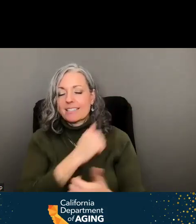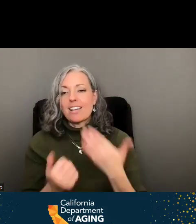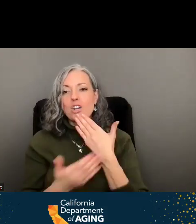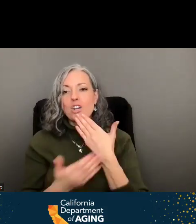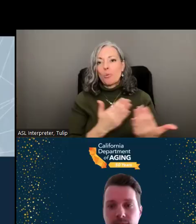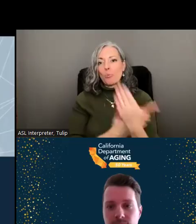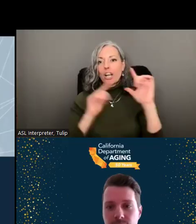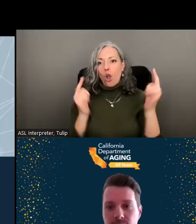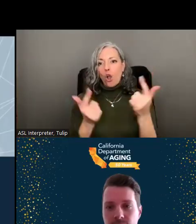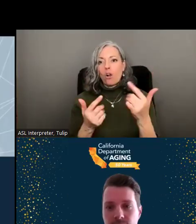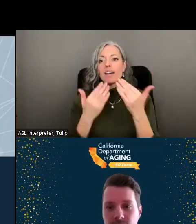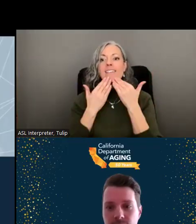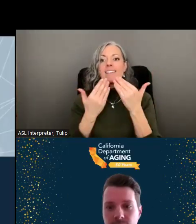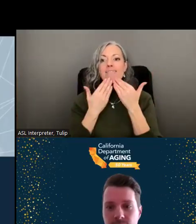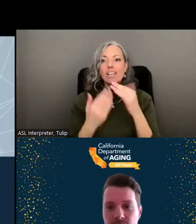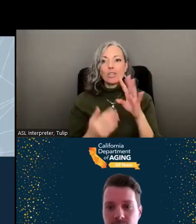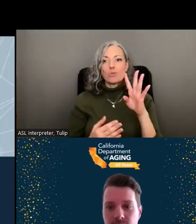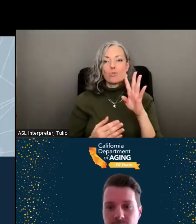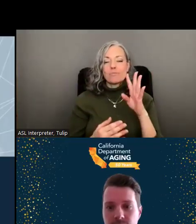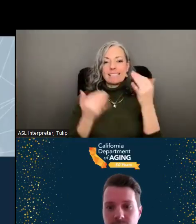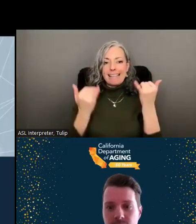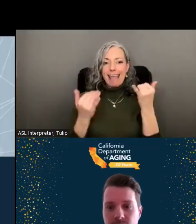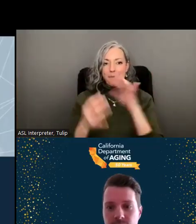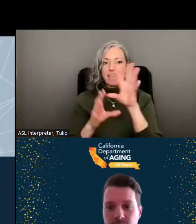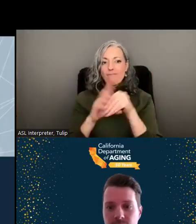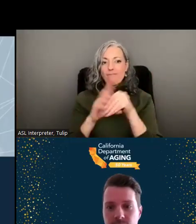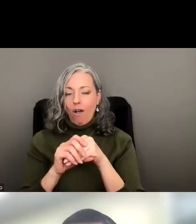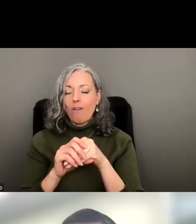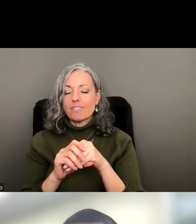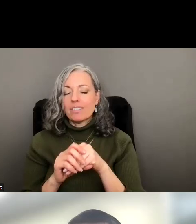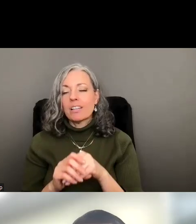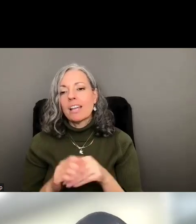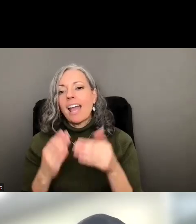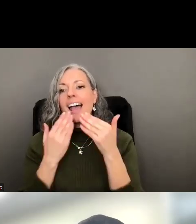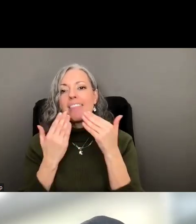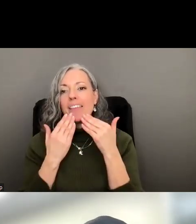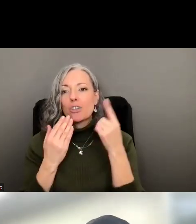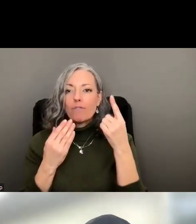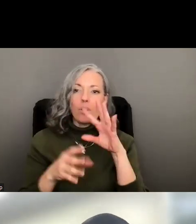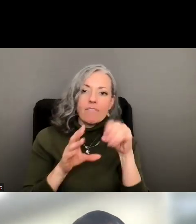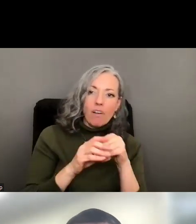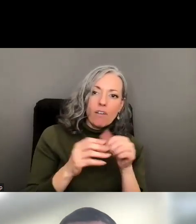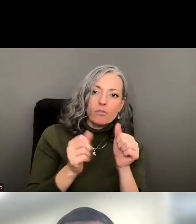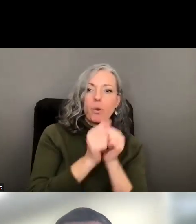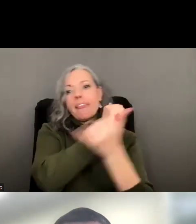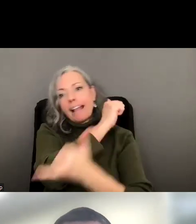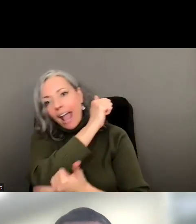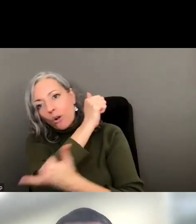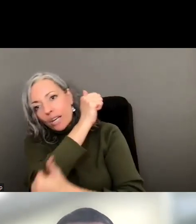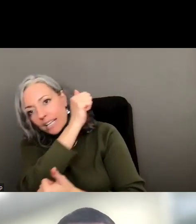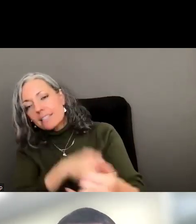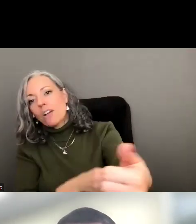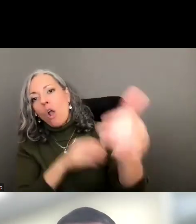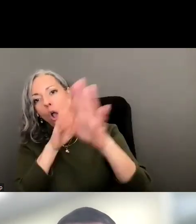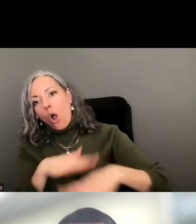appreciate the opportunity to speak on today's webinar, and I'm just thankful for the involvement of counties throughout